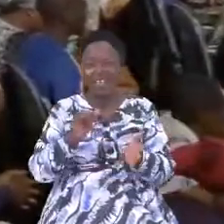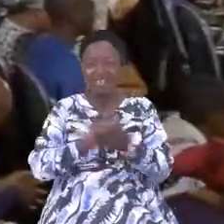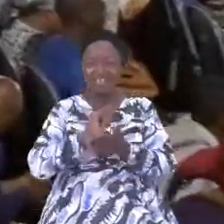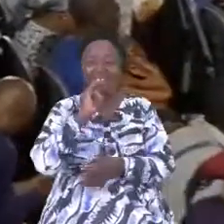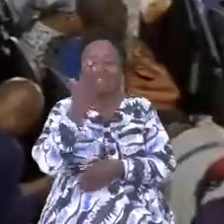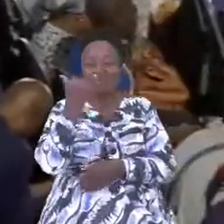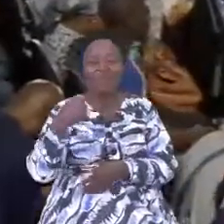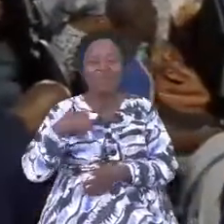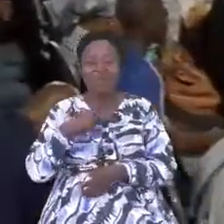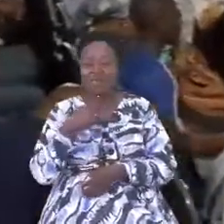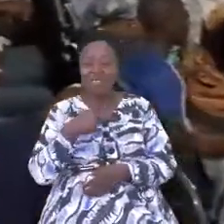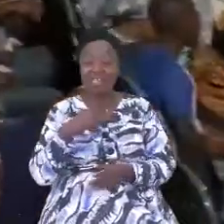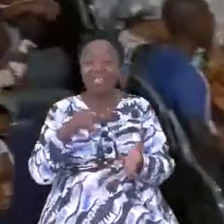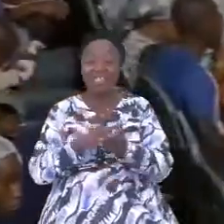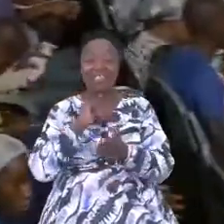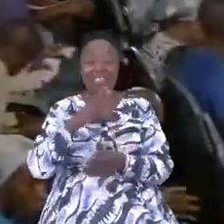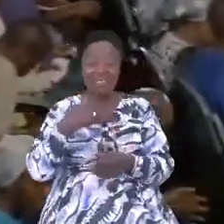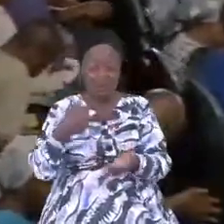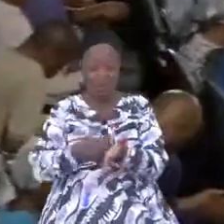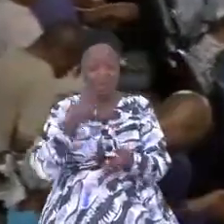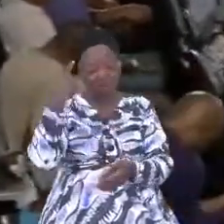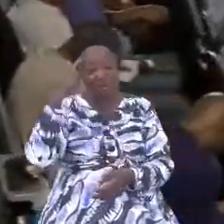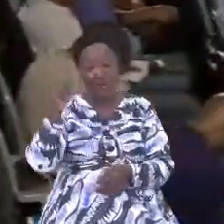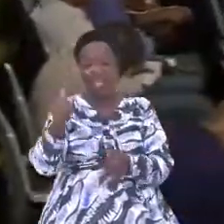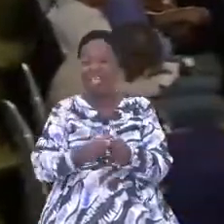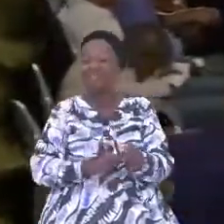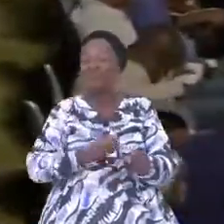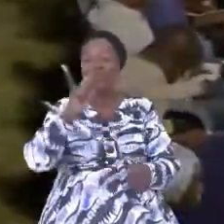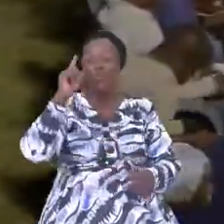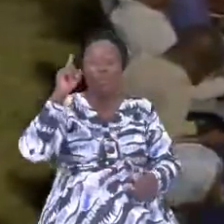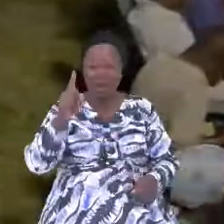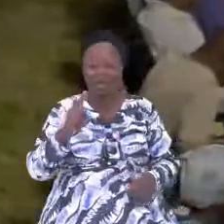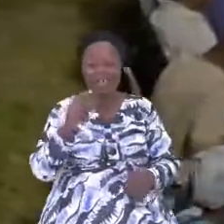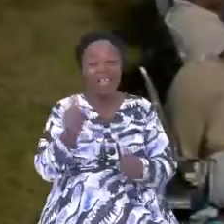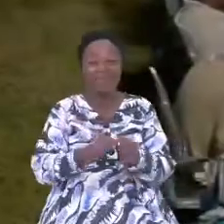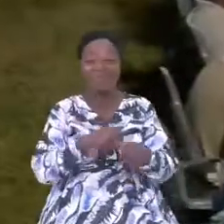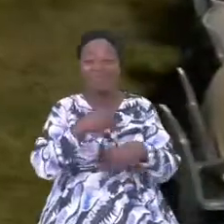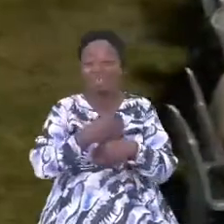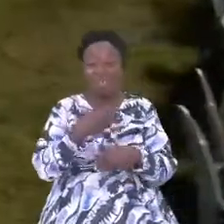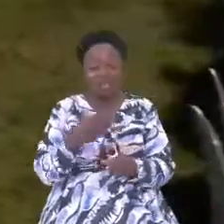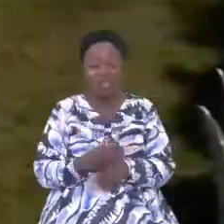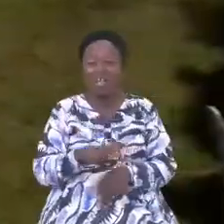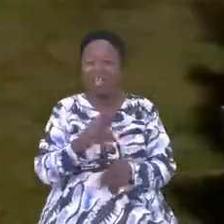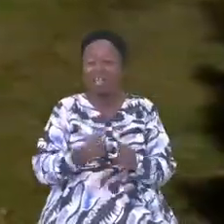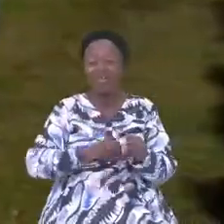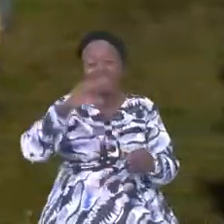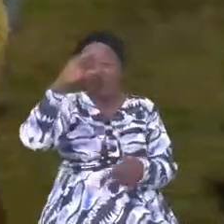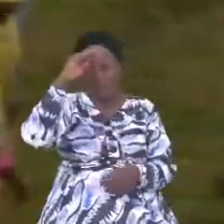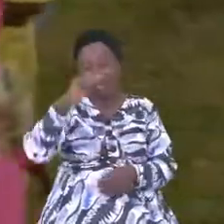is gospel to every creature. So take your time. Counselors, please.